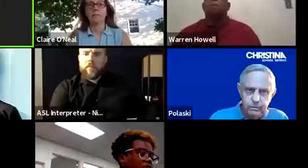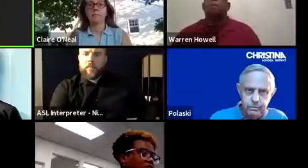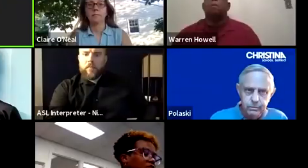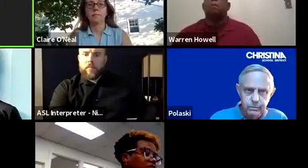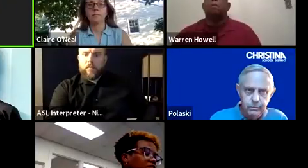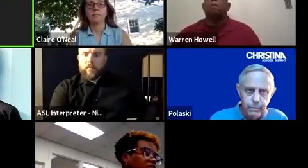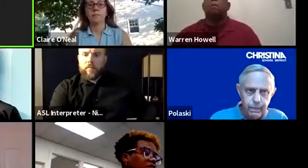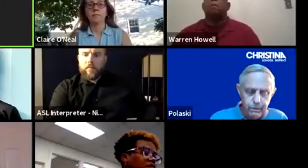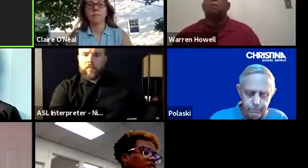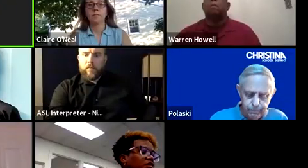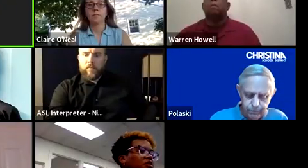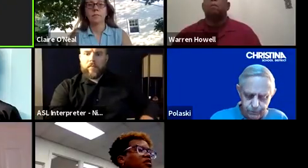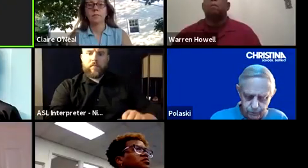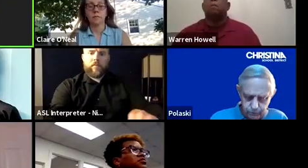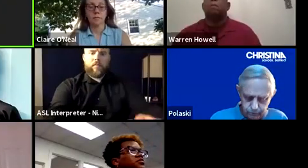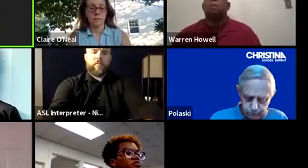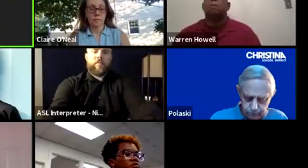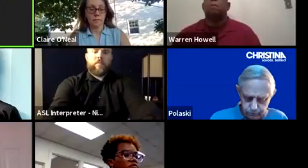One.